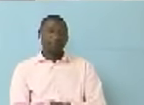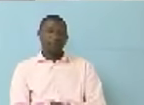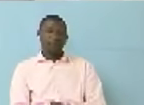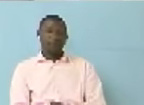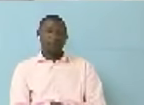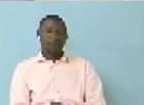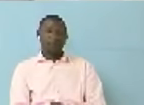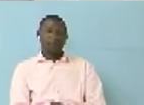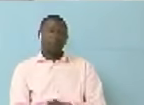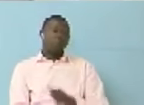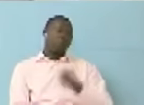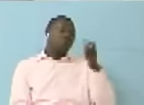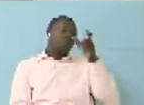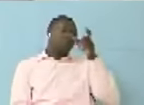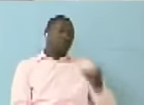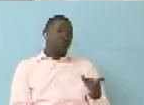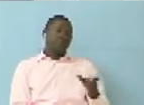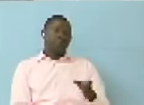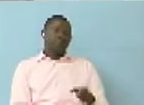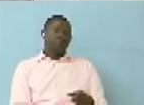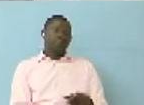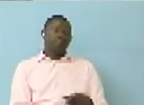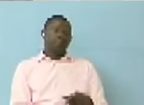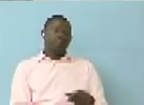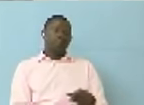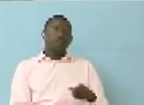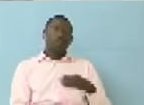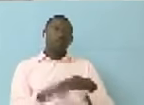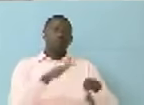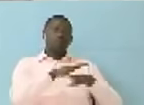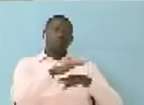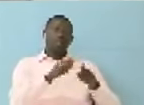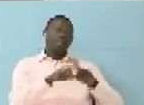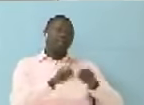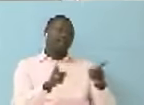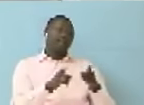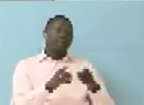there. Somebody else under a different command